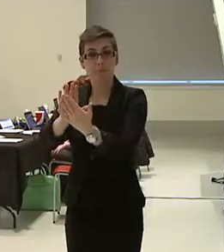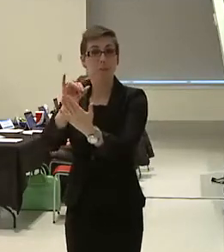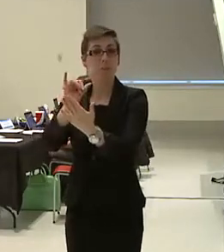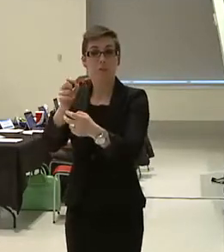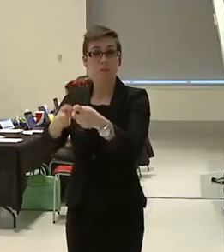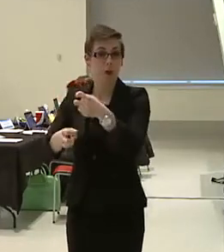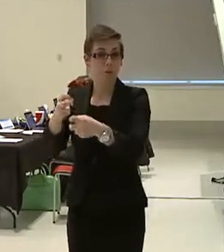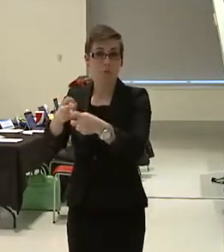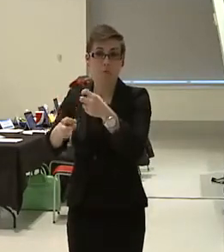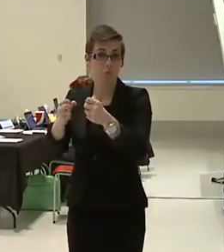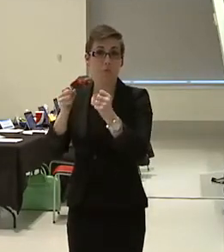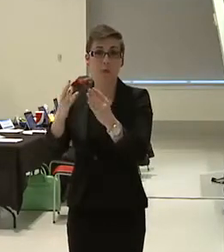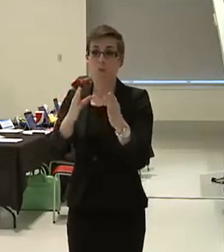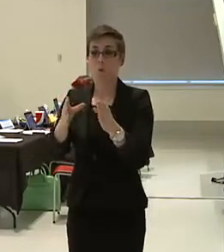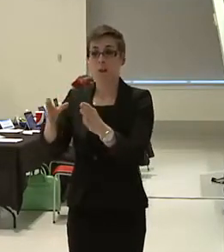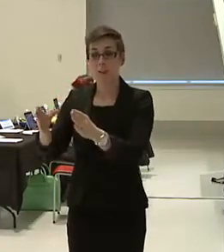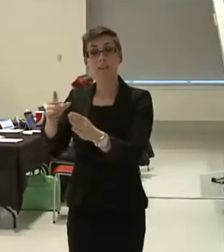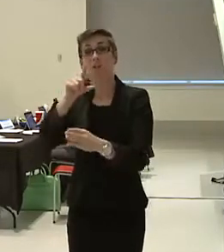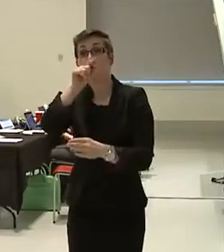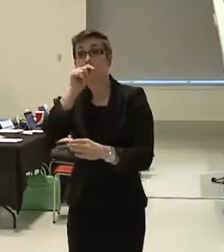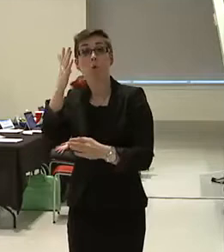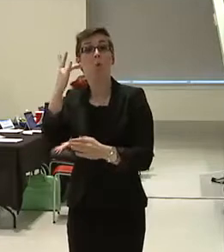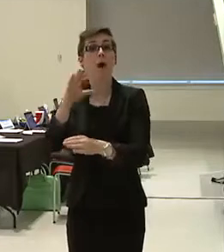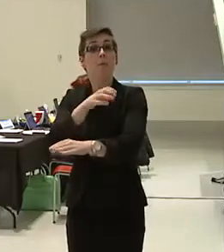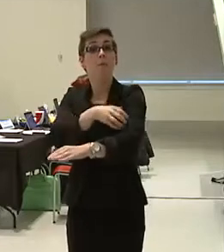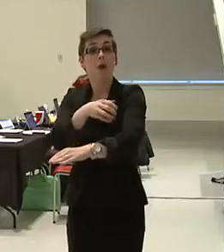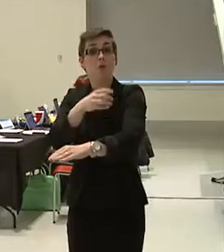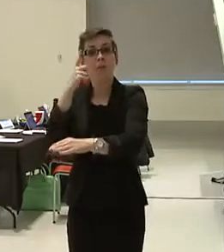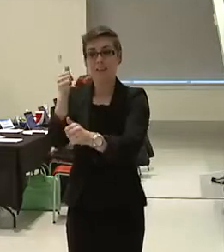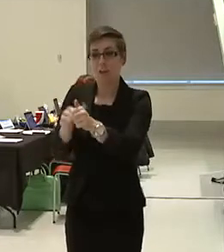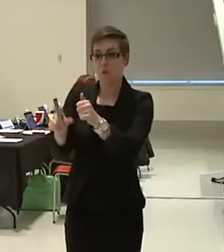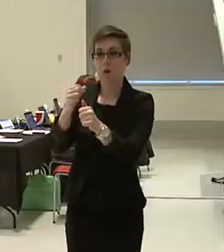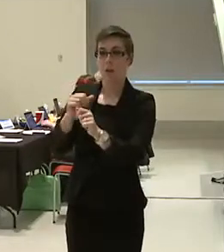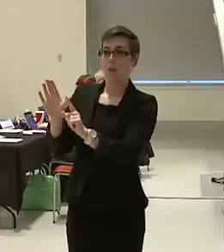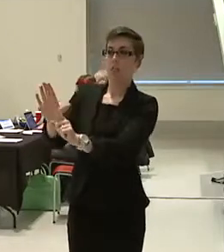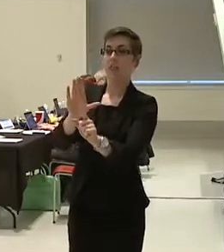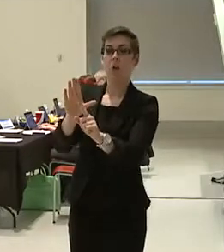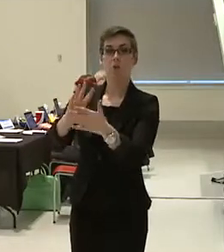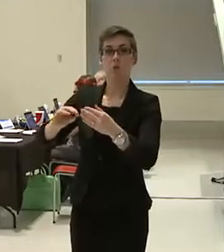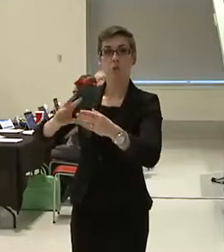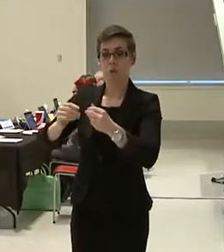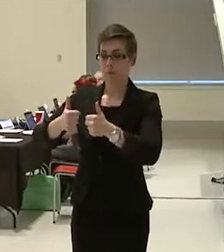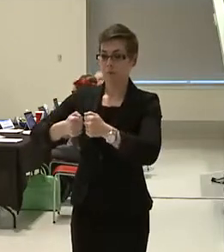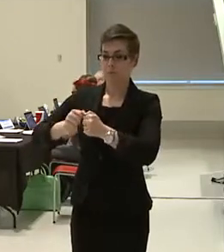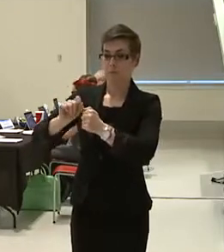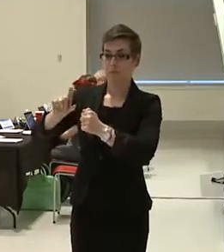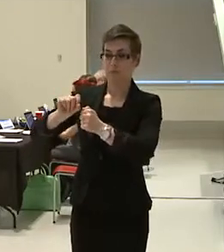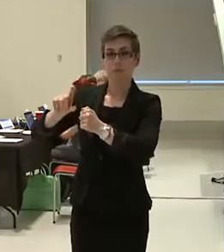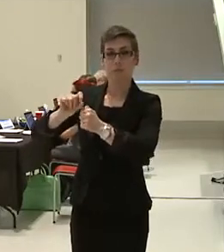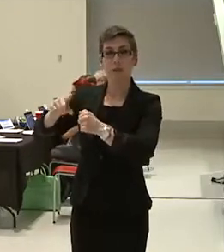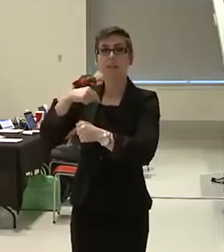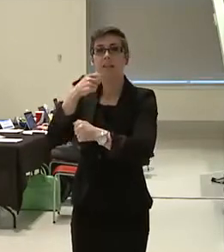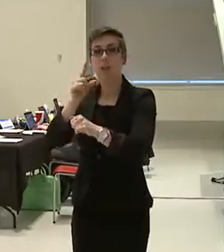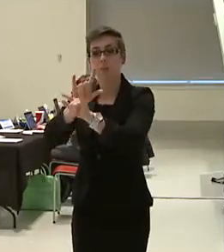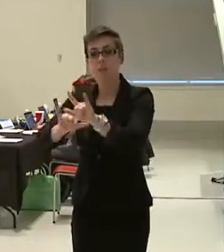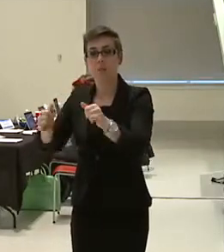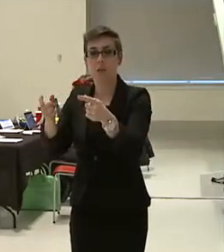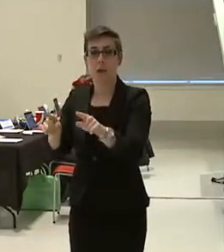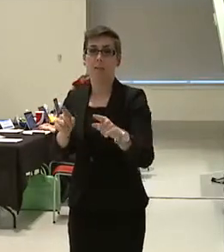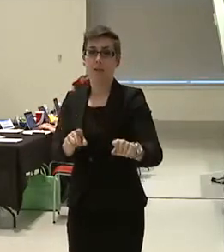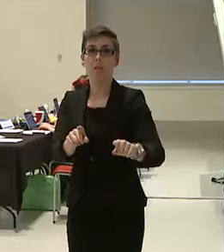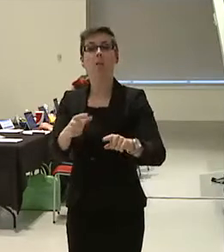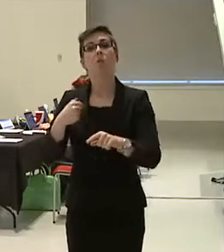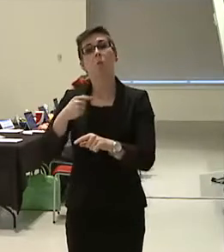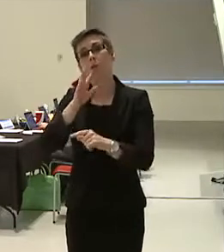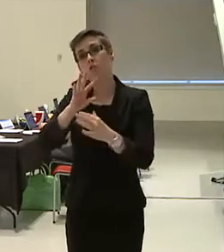Twitter is that everybody gets to tell the story of what's happening, and we were able to tell it real time, and people listened. And we talk about